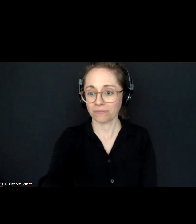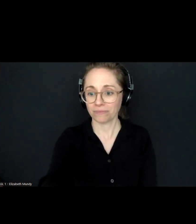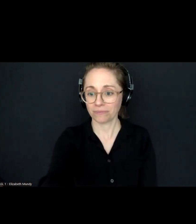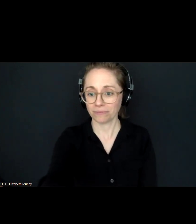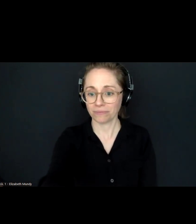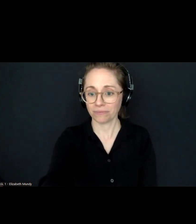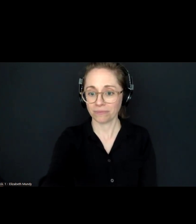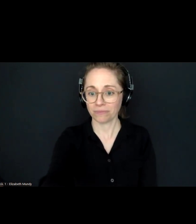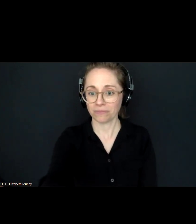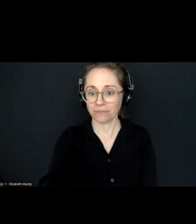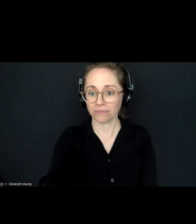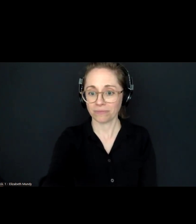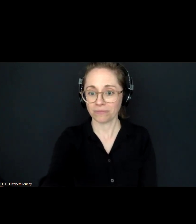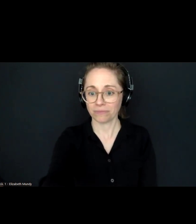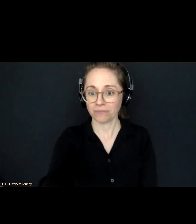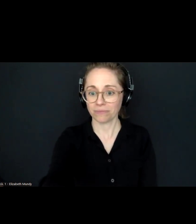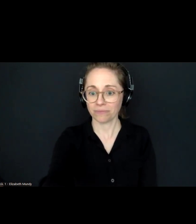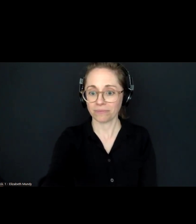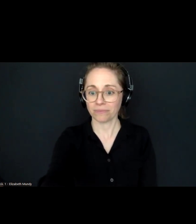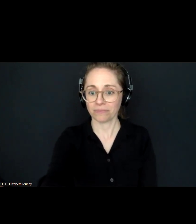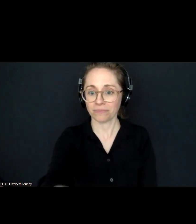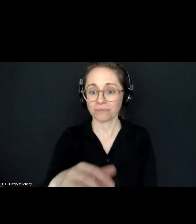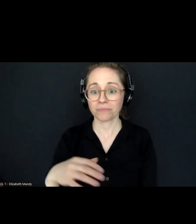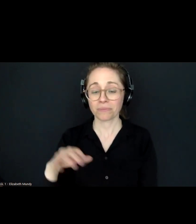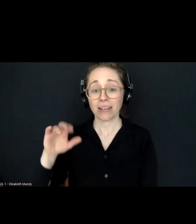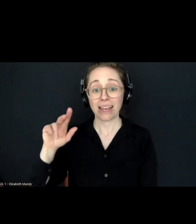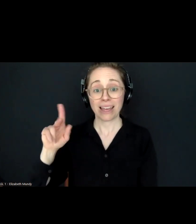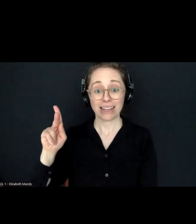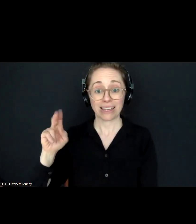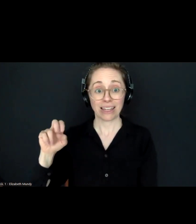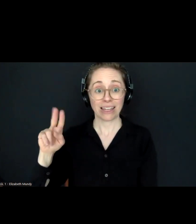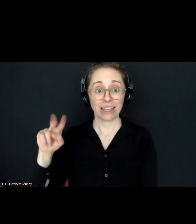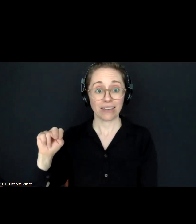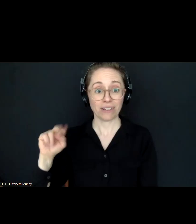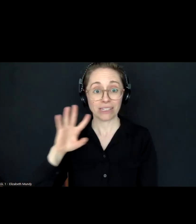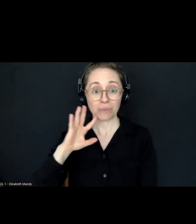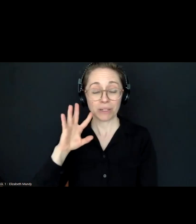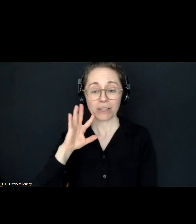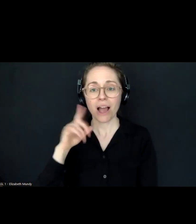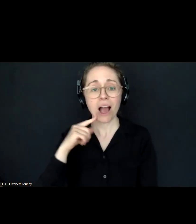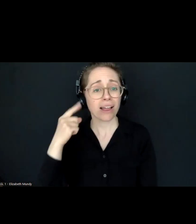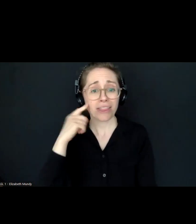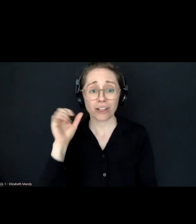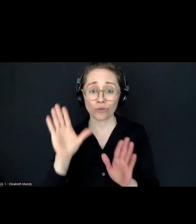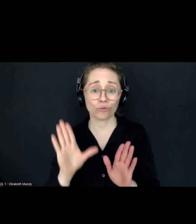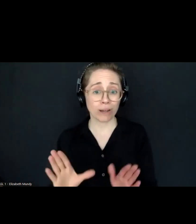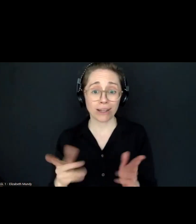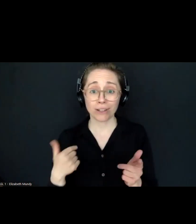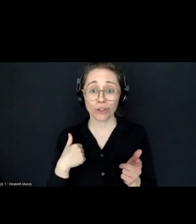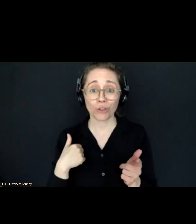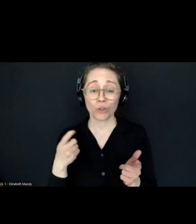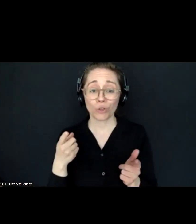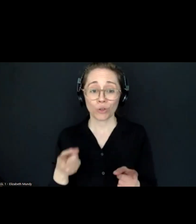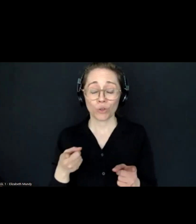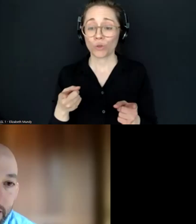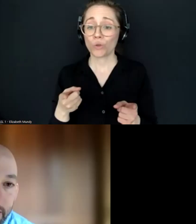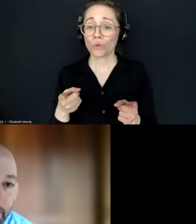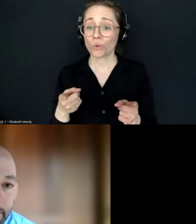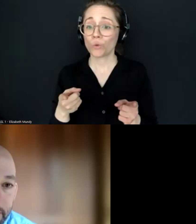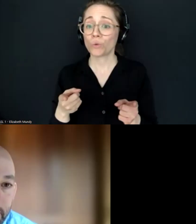I'll jump in to get us started. Thanks, Kevin. I I think it's great that you're considering that you're doing